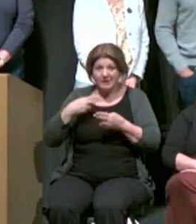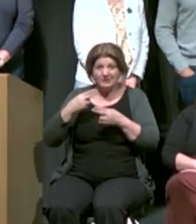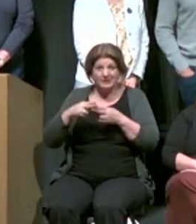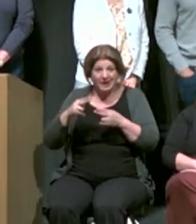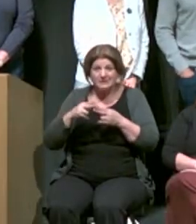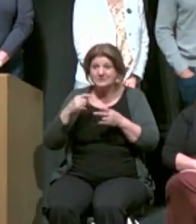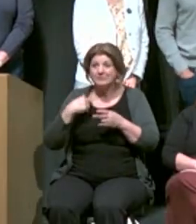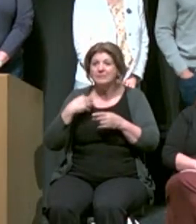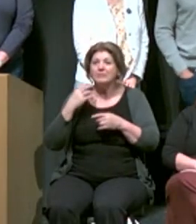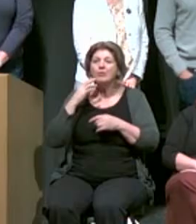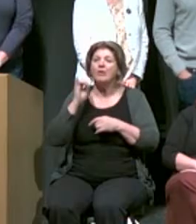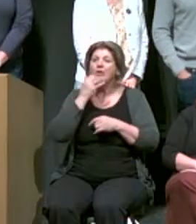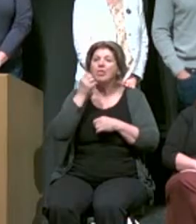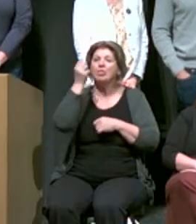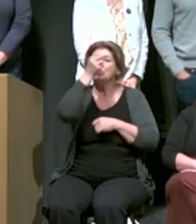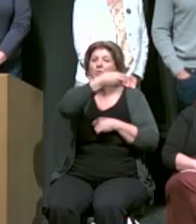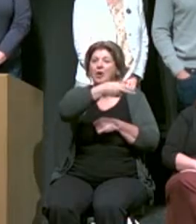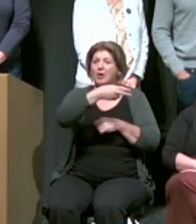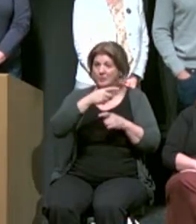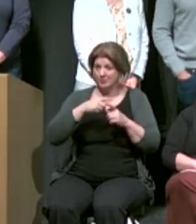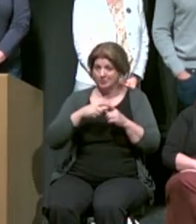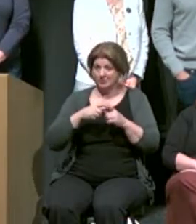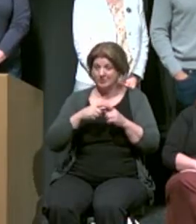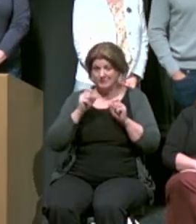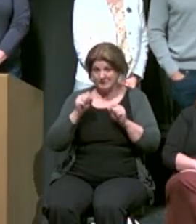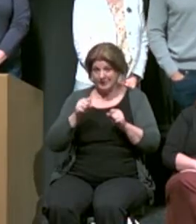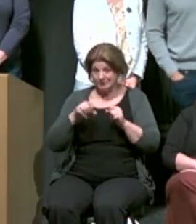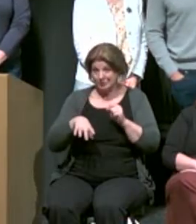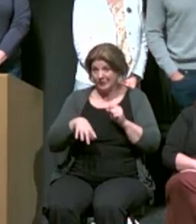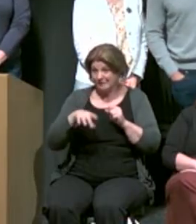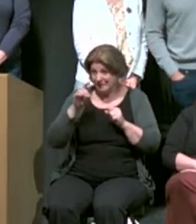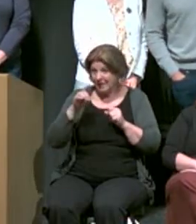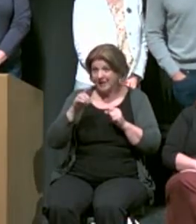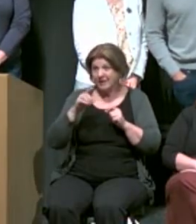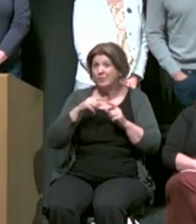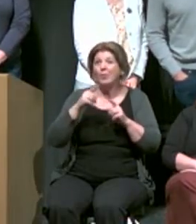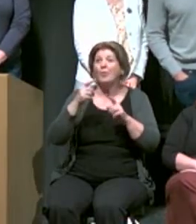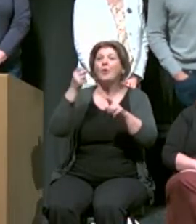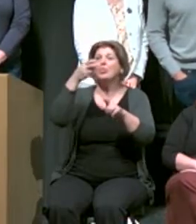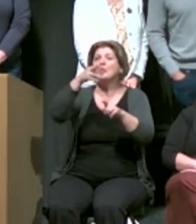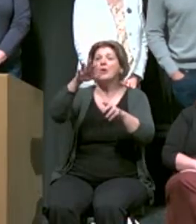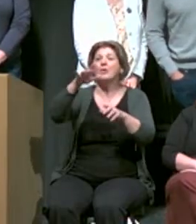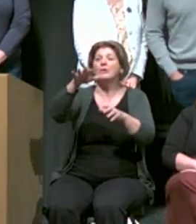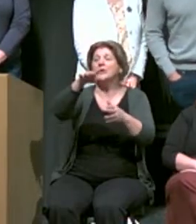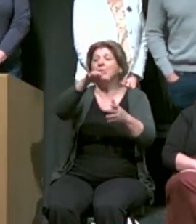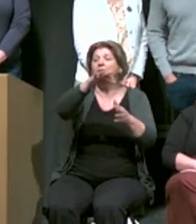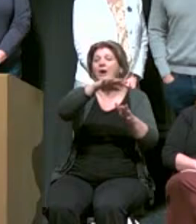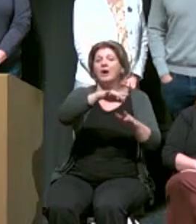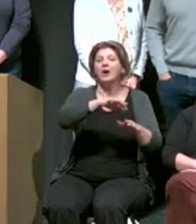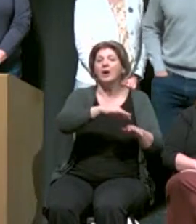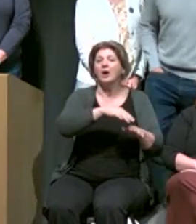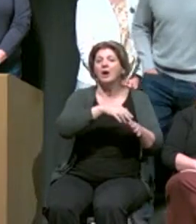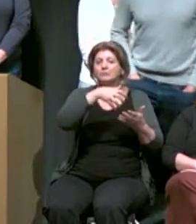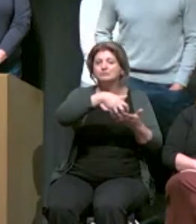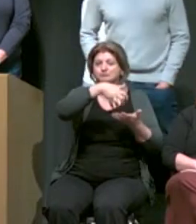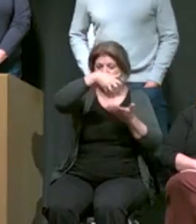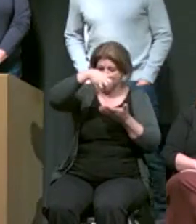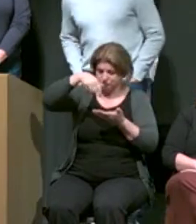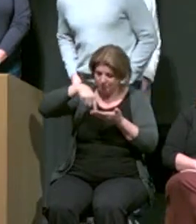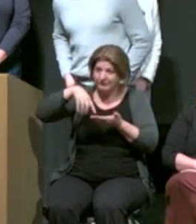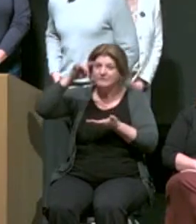been thrown or discarded there, or actually, possibly fell upstream and came down there, anything that